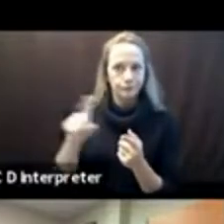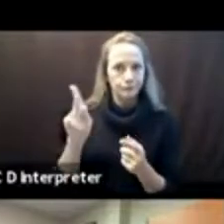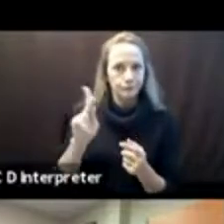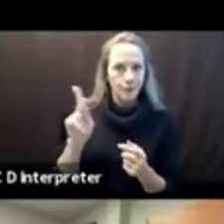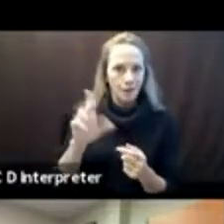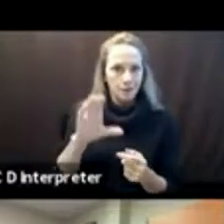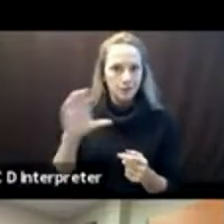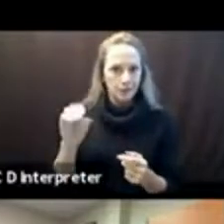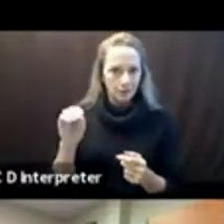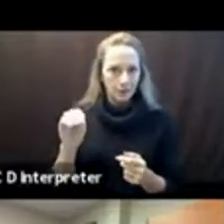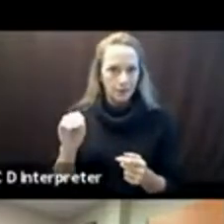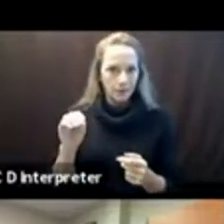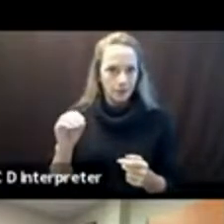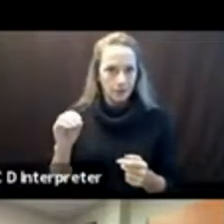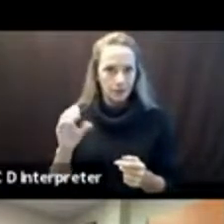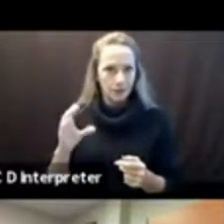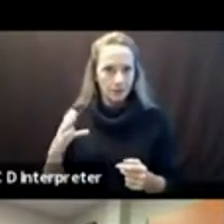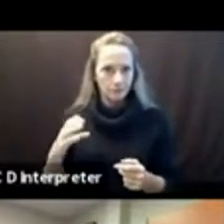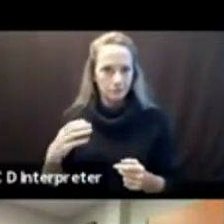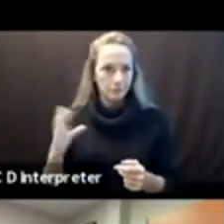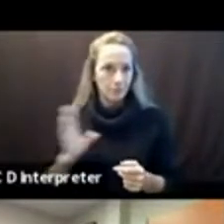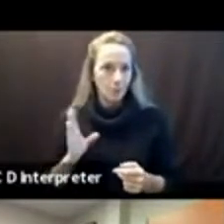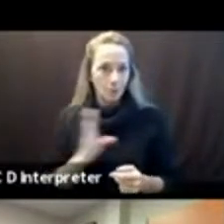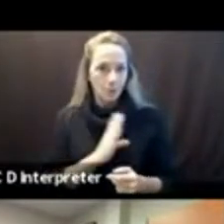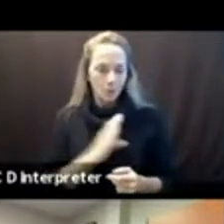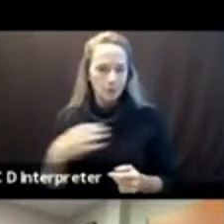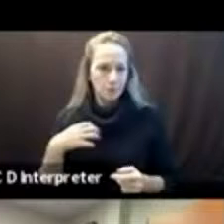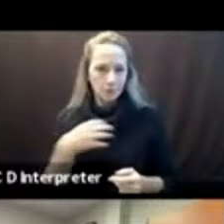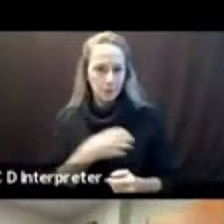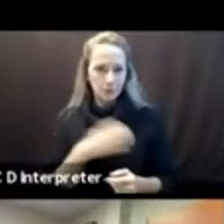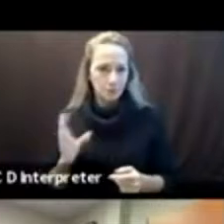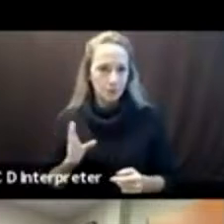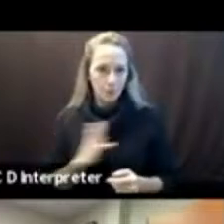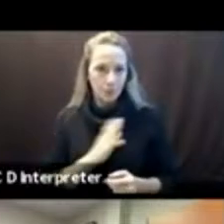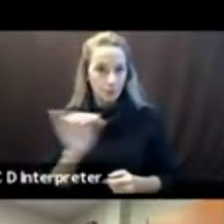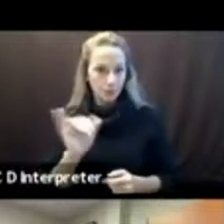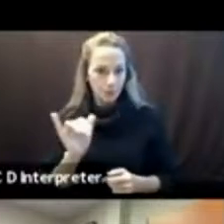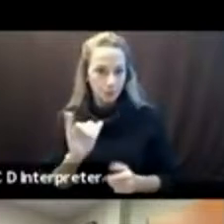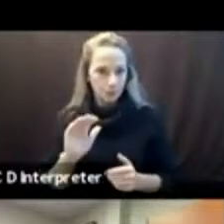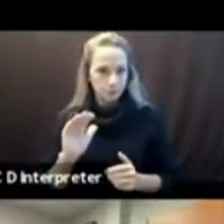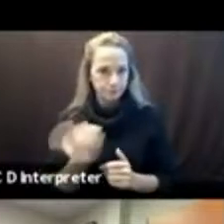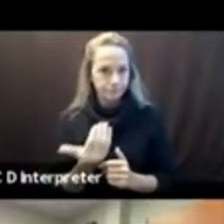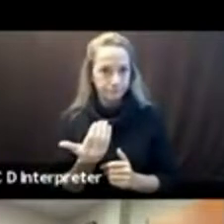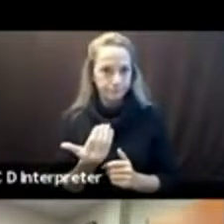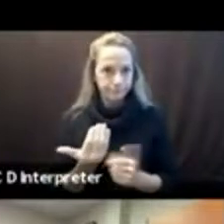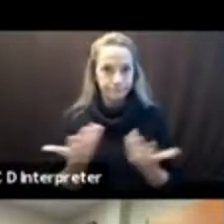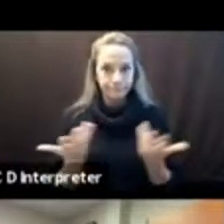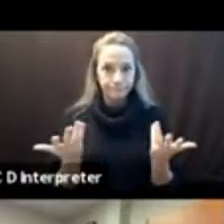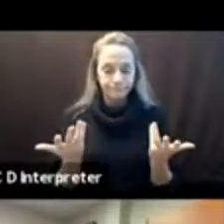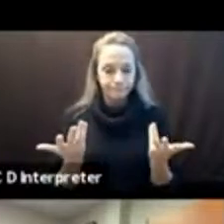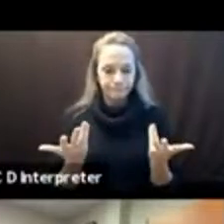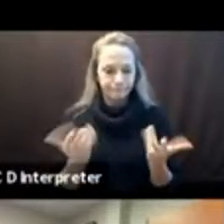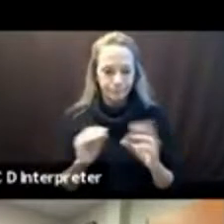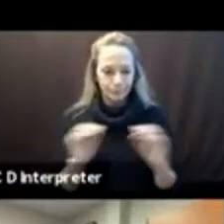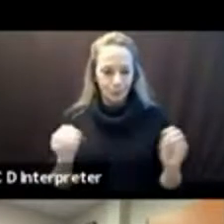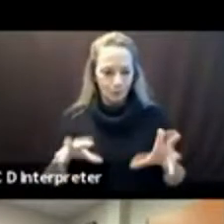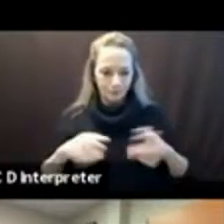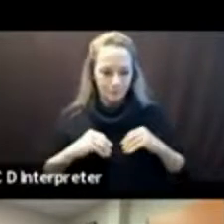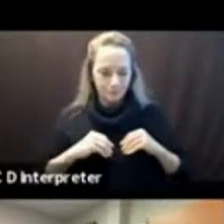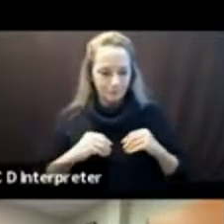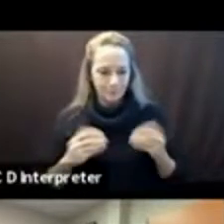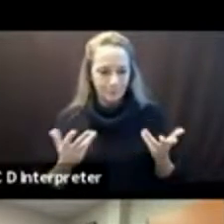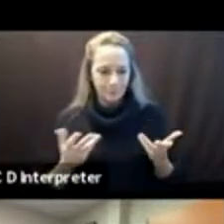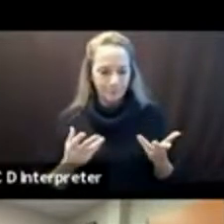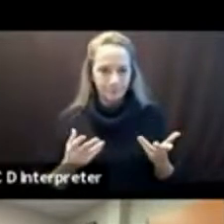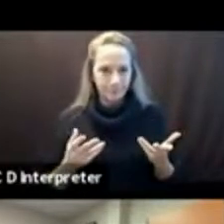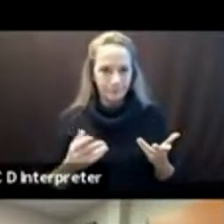County board as well, or not the county commission. And there's no place for this. It's to be soundly condemned.